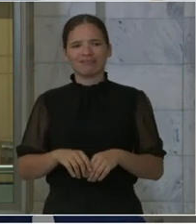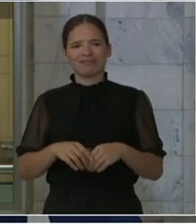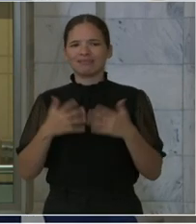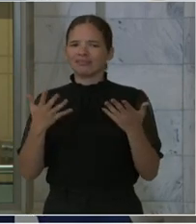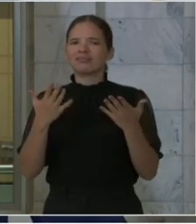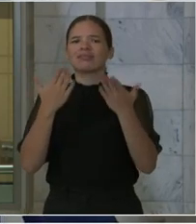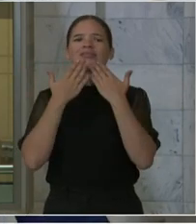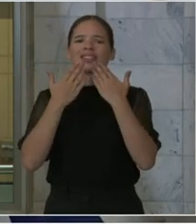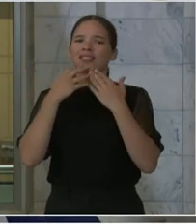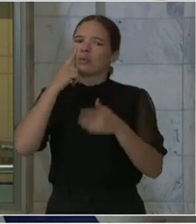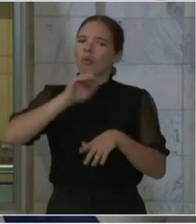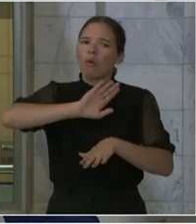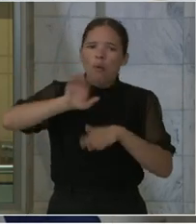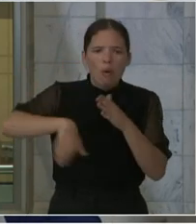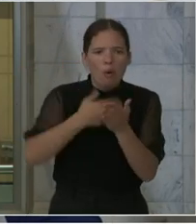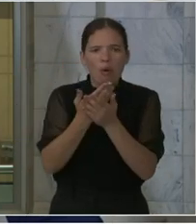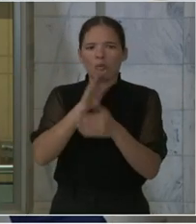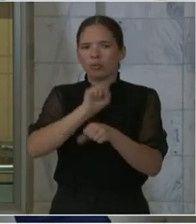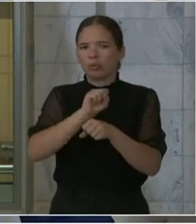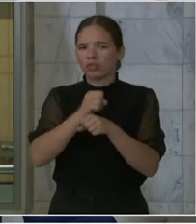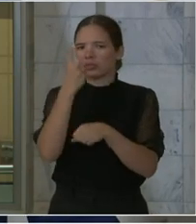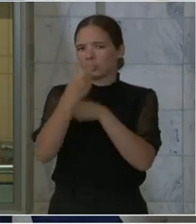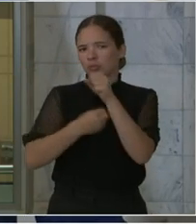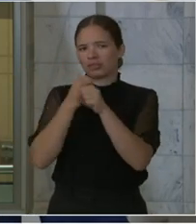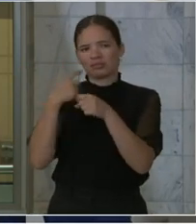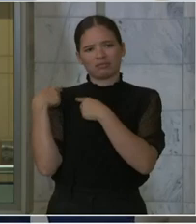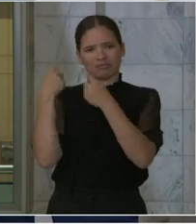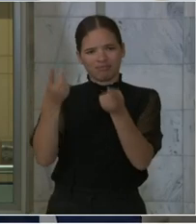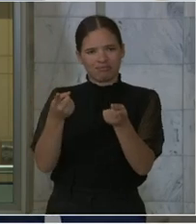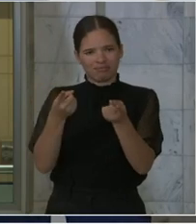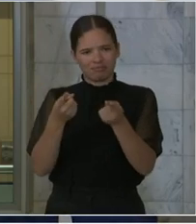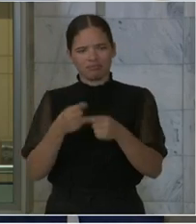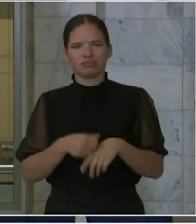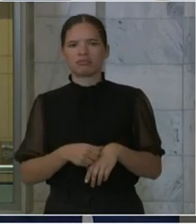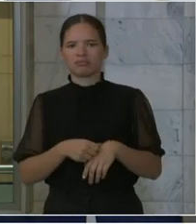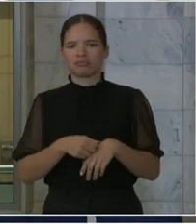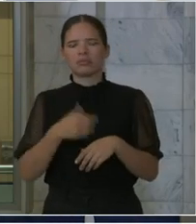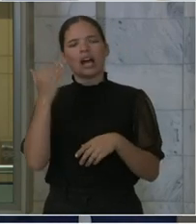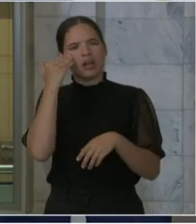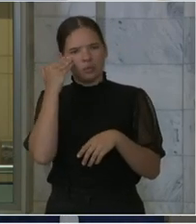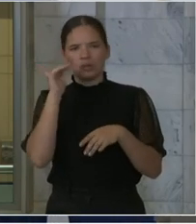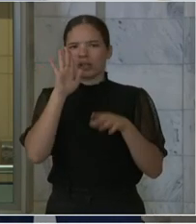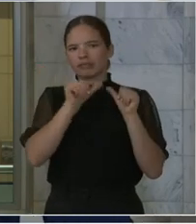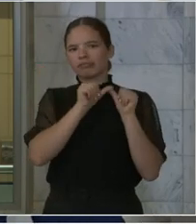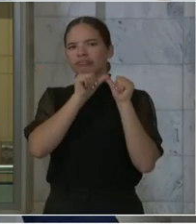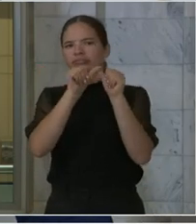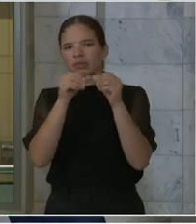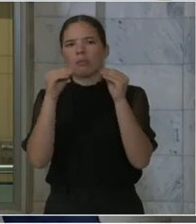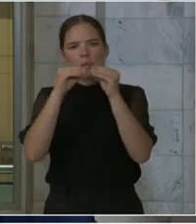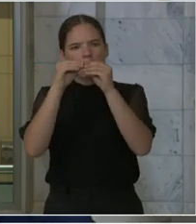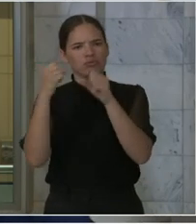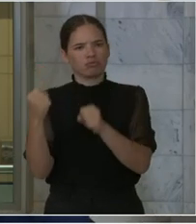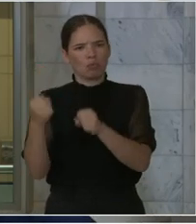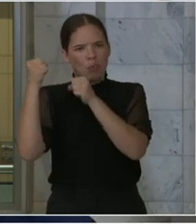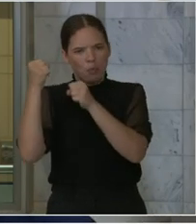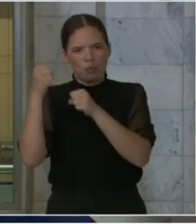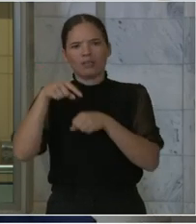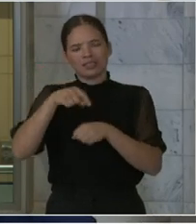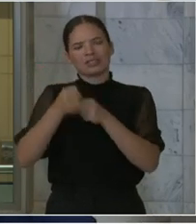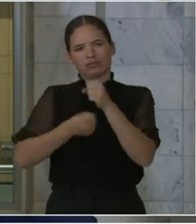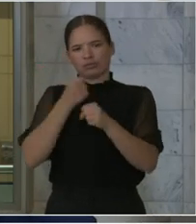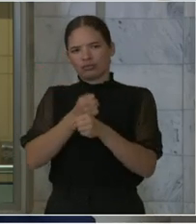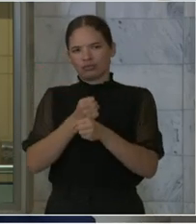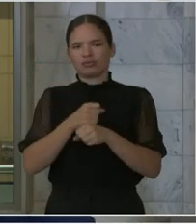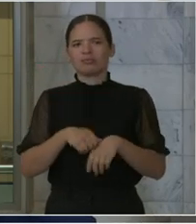that they've done over the past 2 years, and we know that we will continue strong work throughout this school year. As the mayor said earlier, we're not